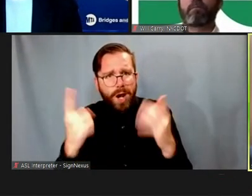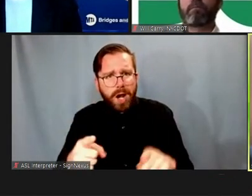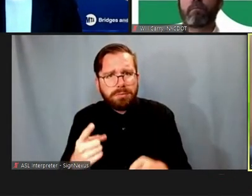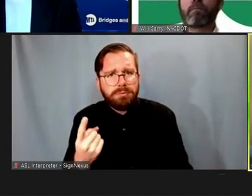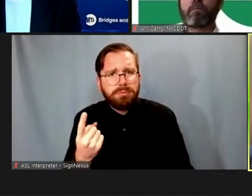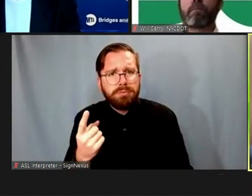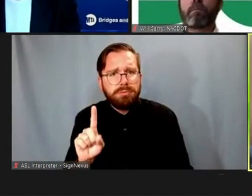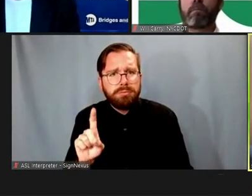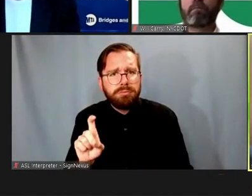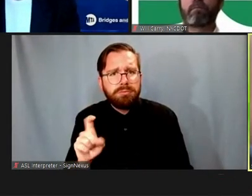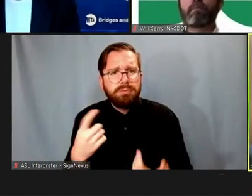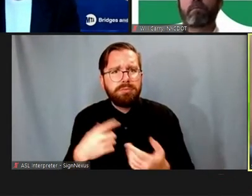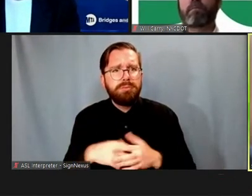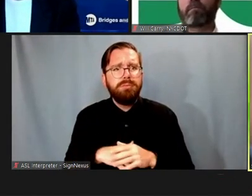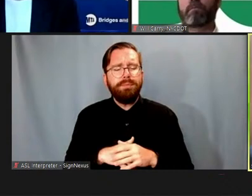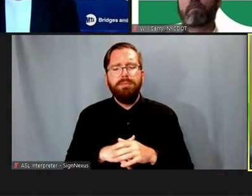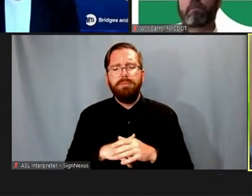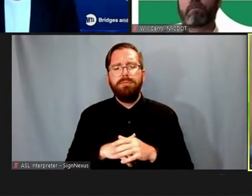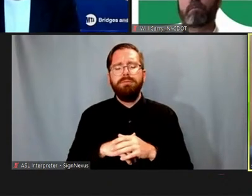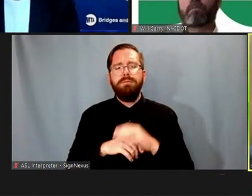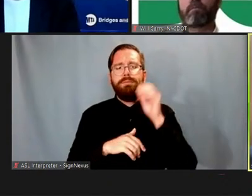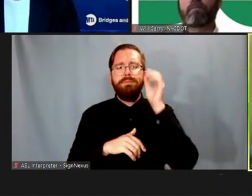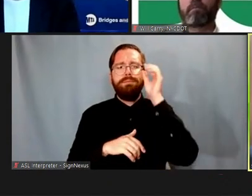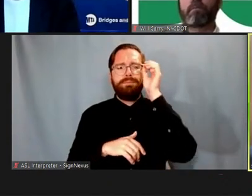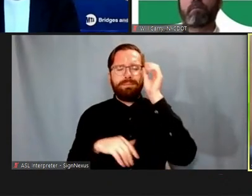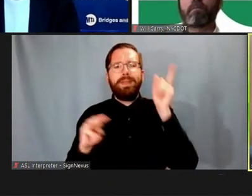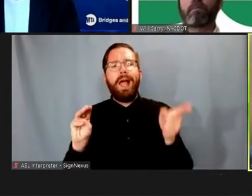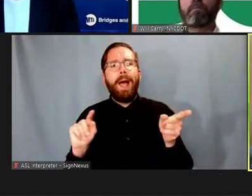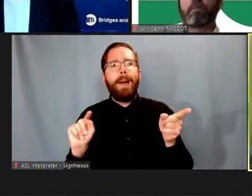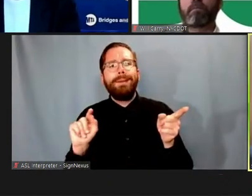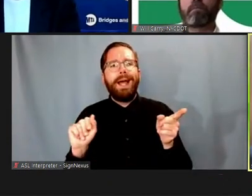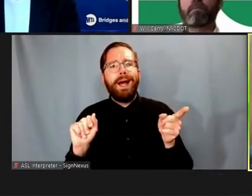and i would agree with mta